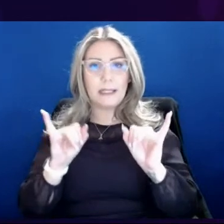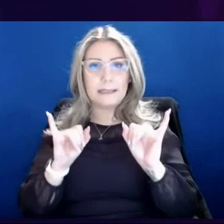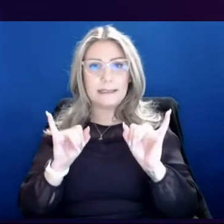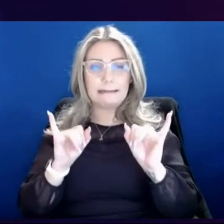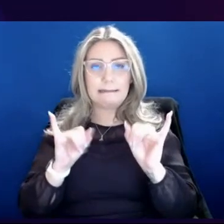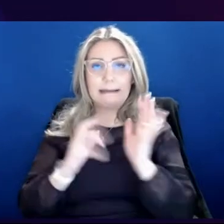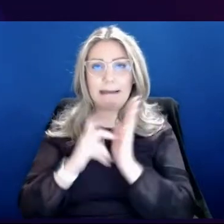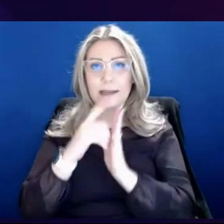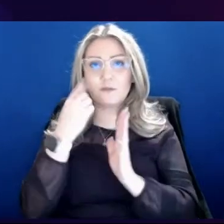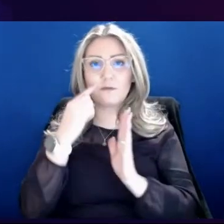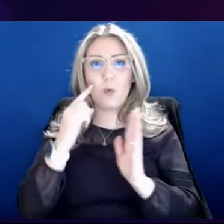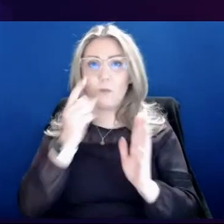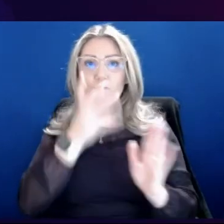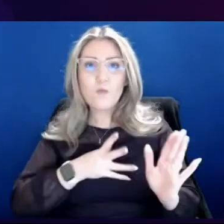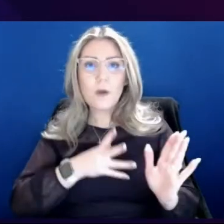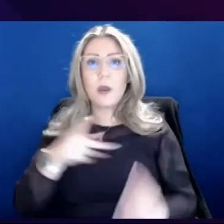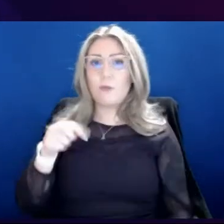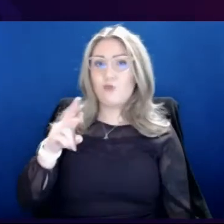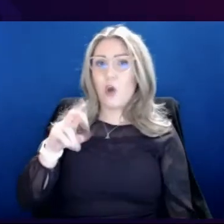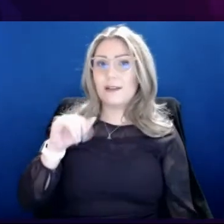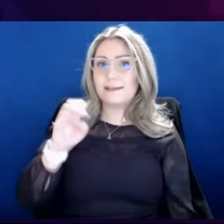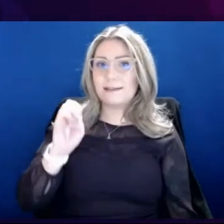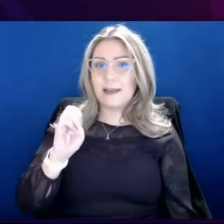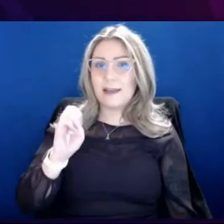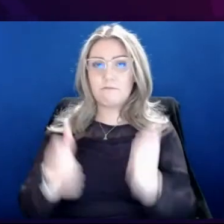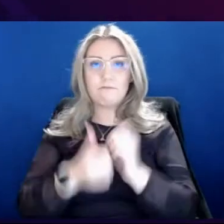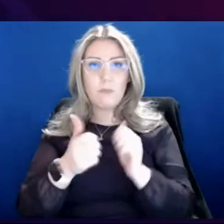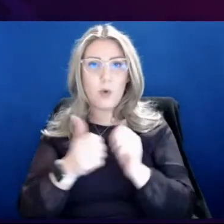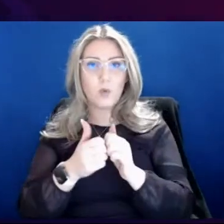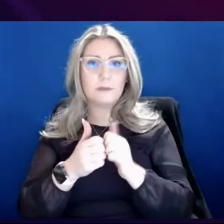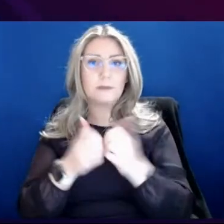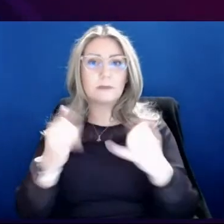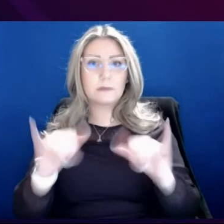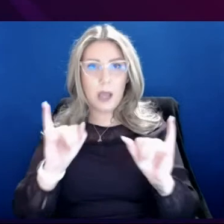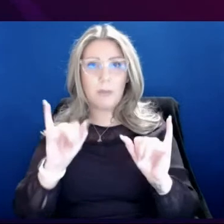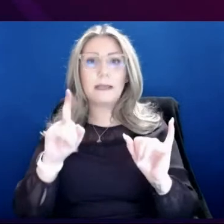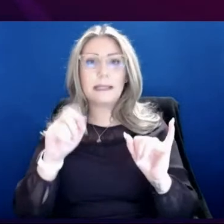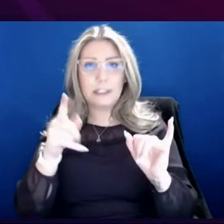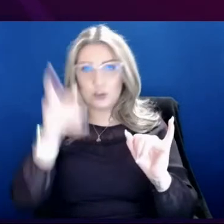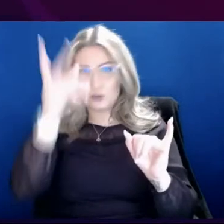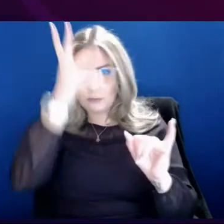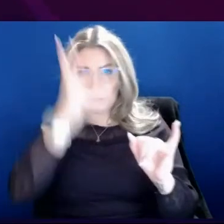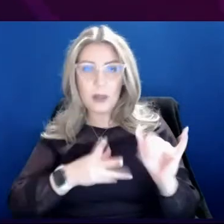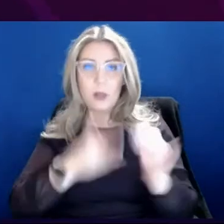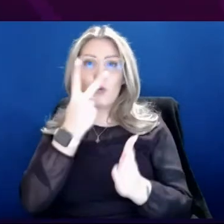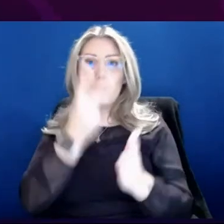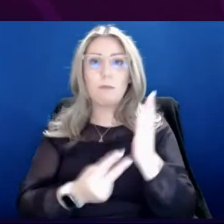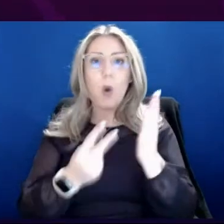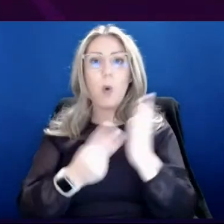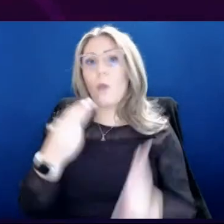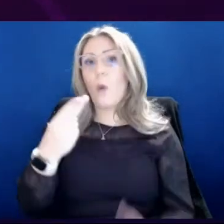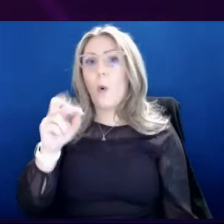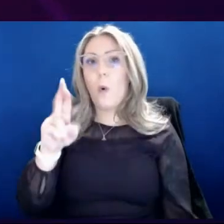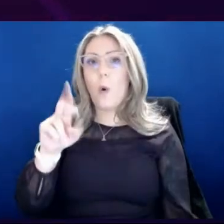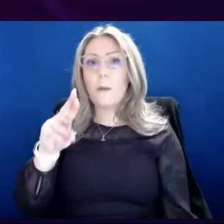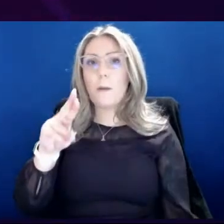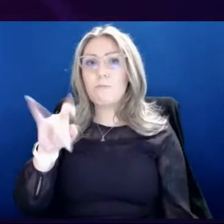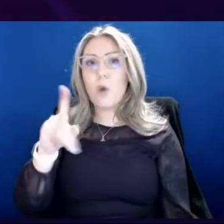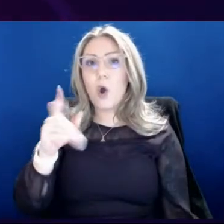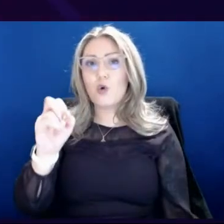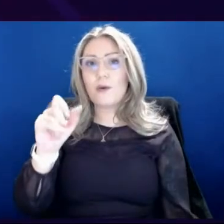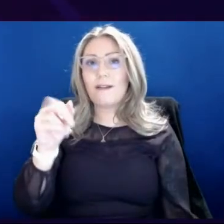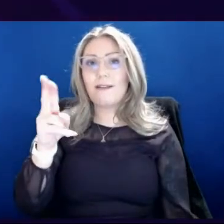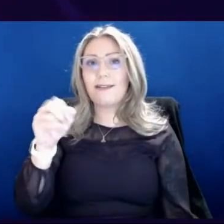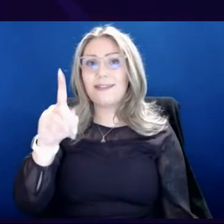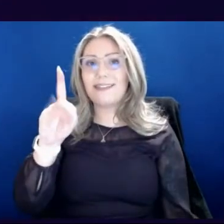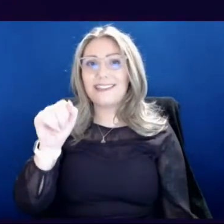Prostate cancer is the most common cancer in men. And interestingly, they're both hormonally driven. And one of the mainstays